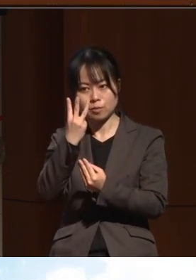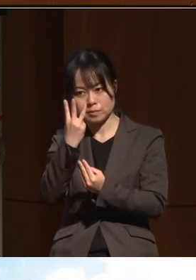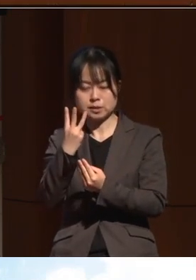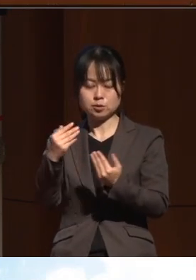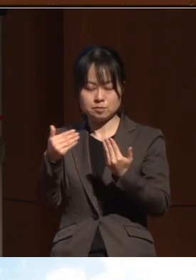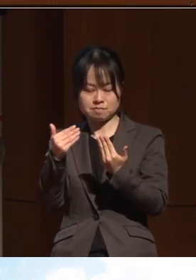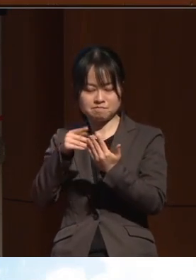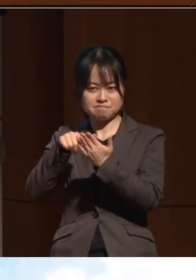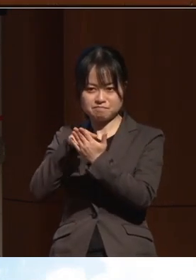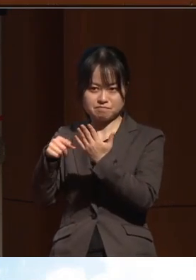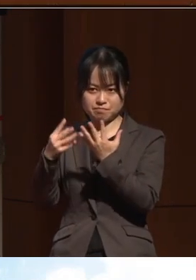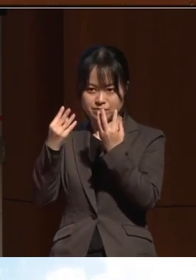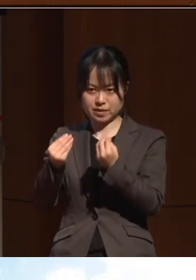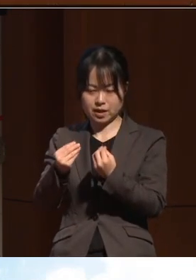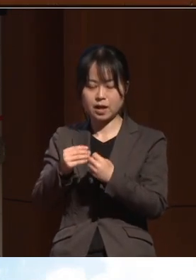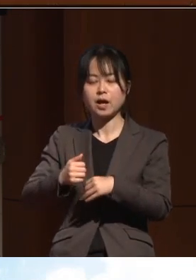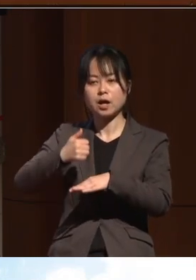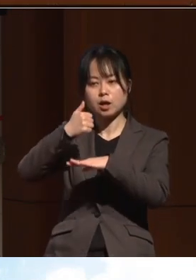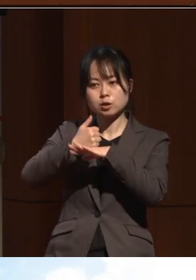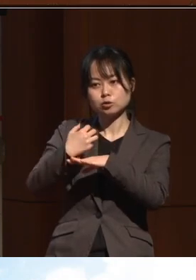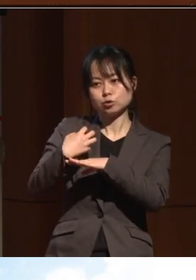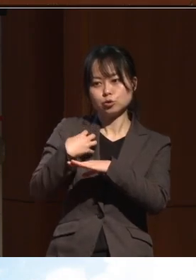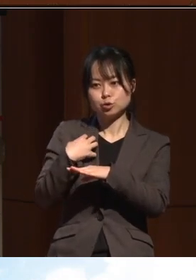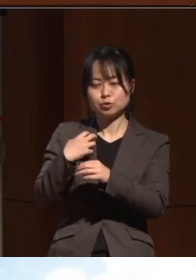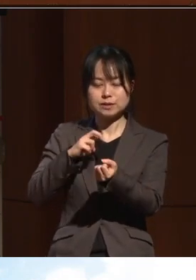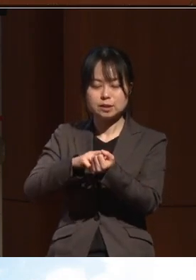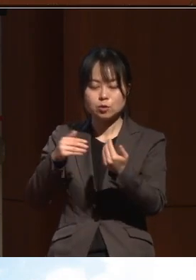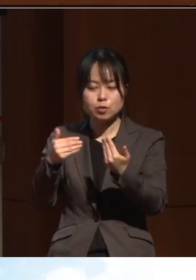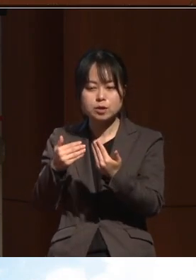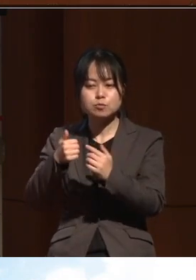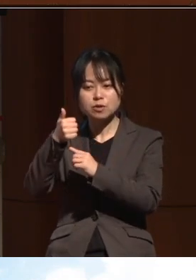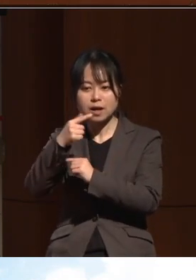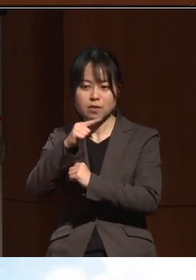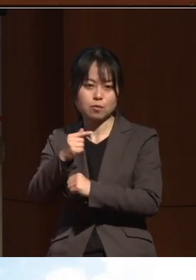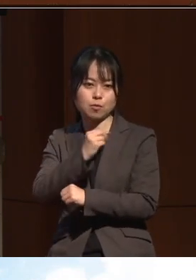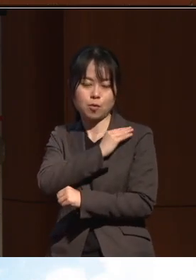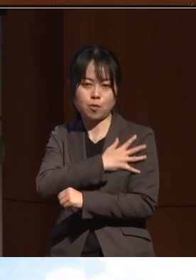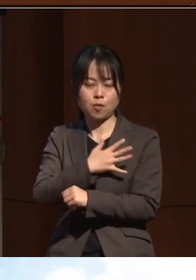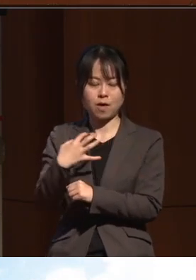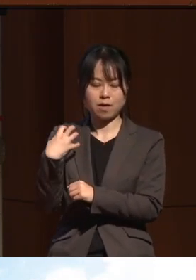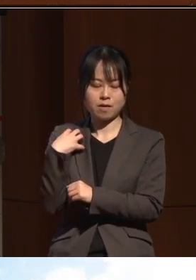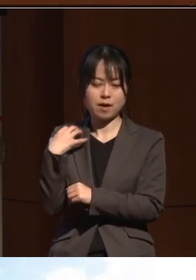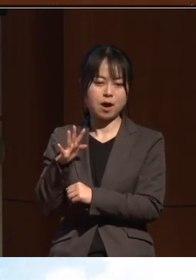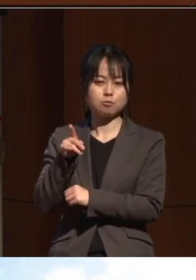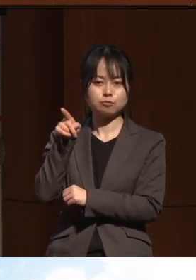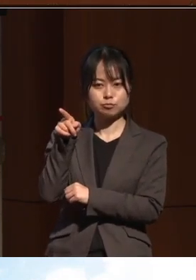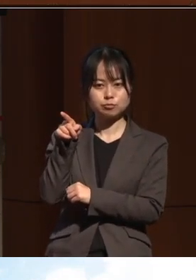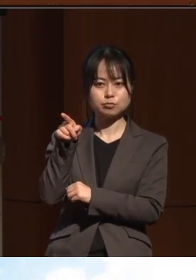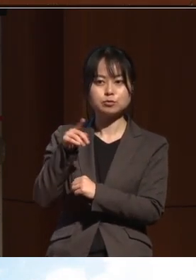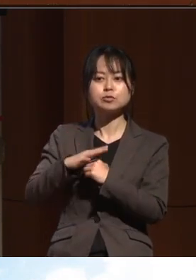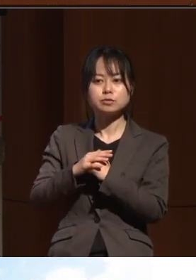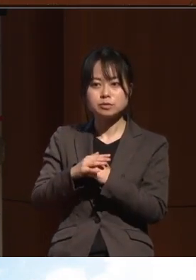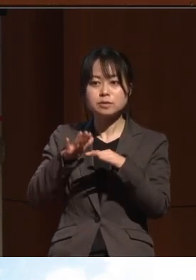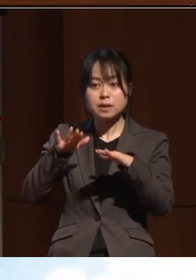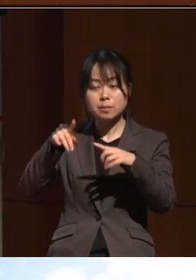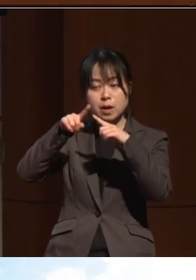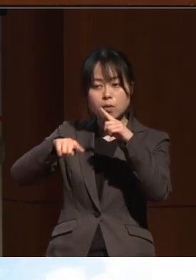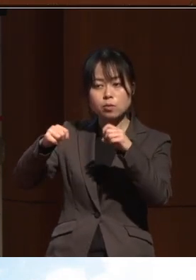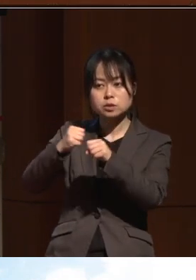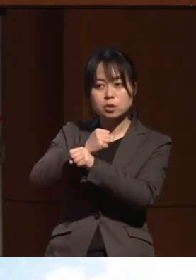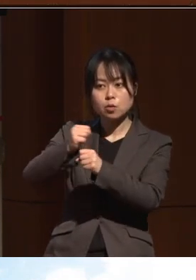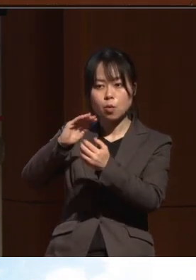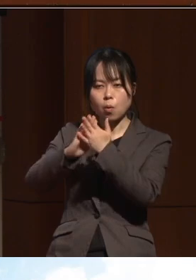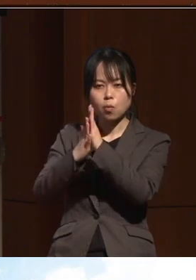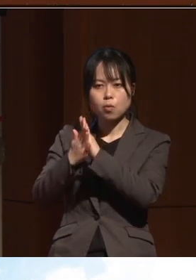is also working as our Permanent Secretary temporarily for the Department of Health and Social Care and continues his work as a hospital doctor. But